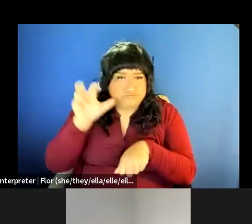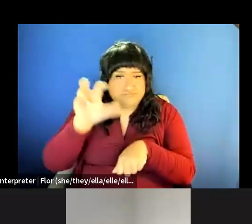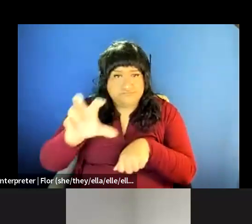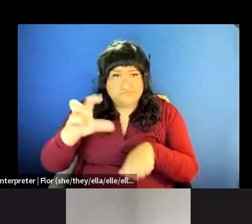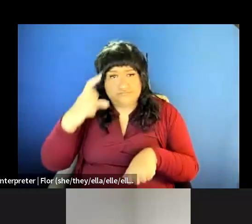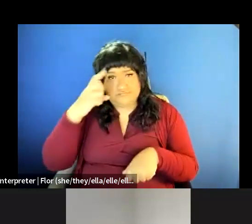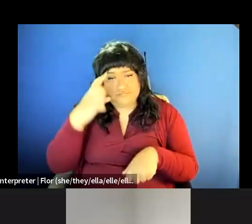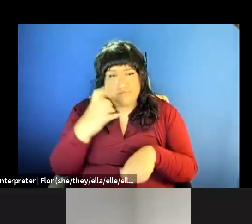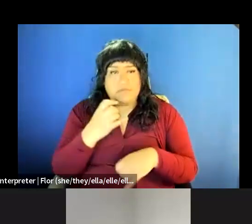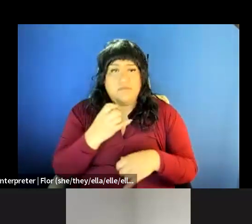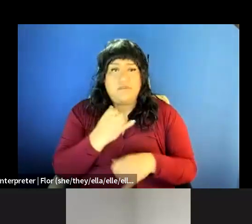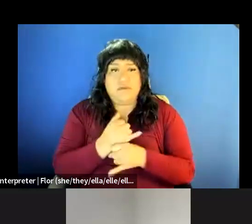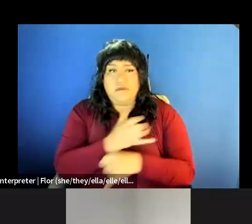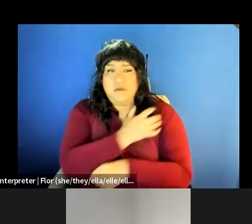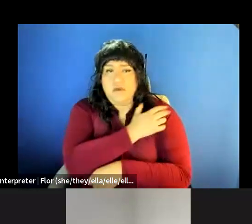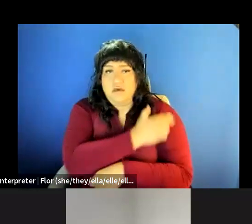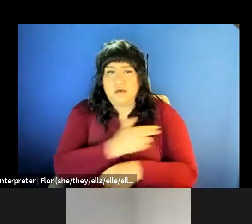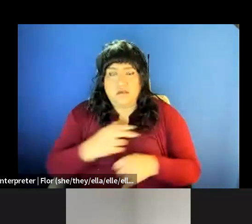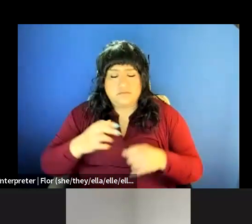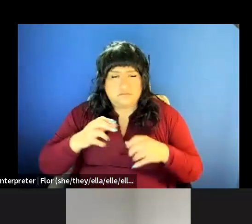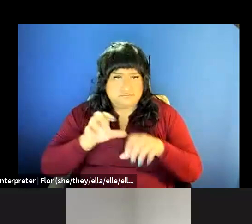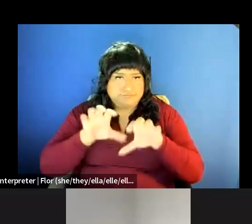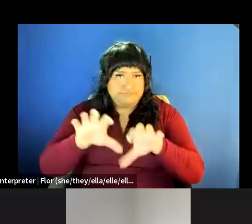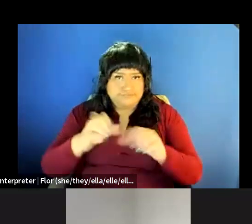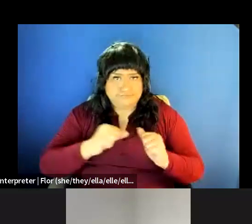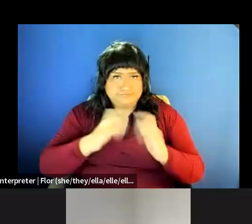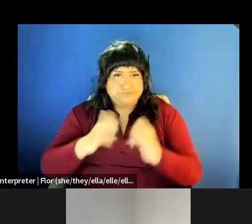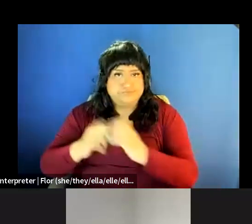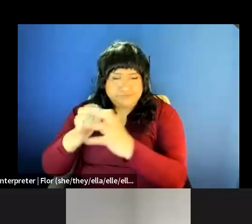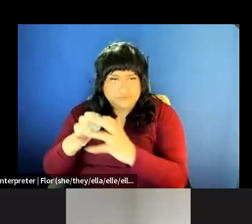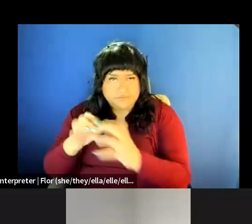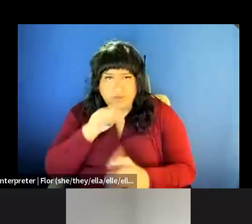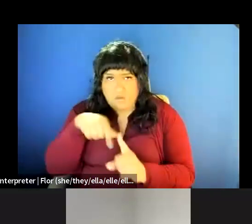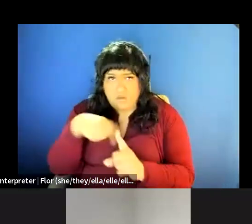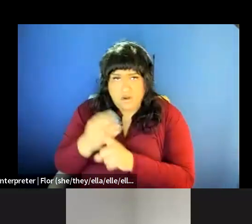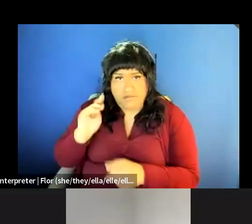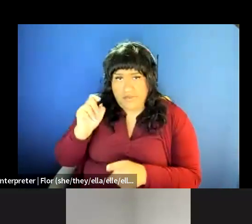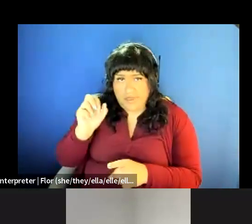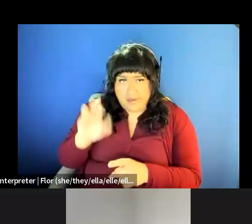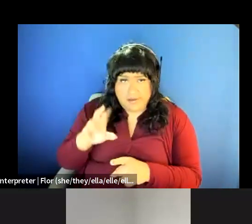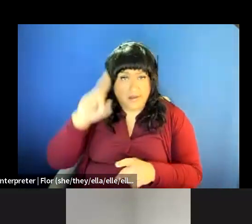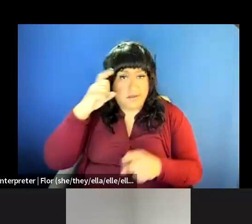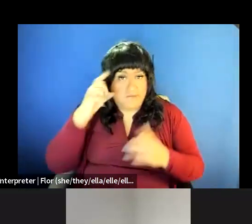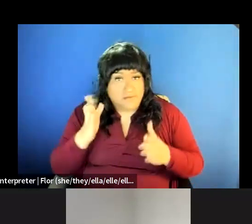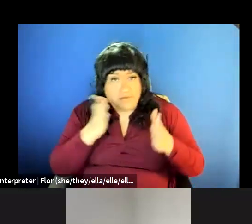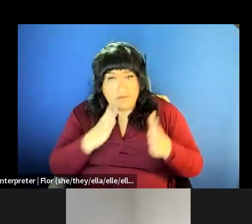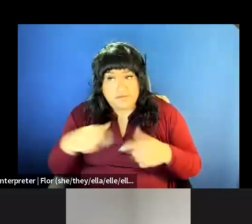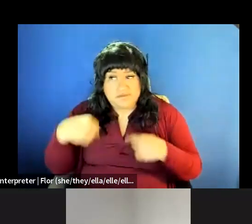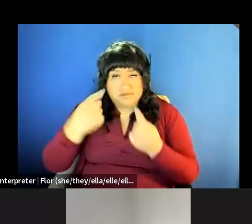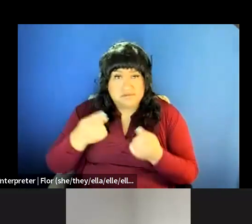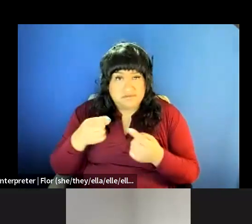it's not just the mayor's plan, the subway safety plan, the mayor's plan. Since then, 1,300 removals have